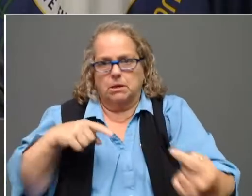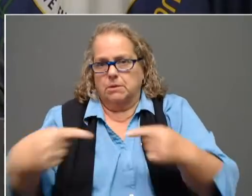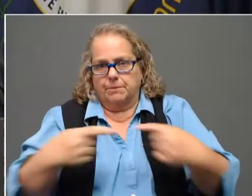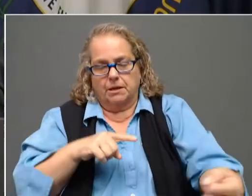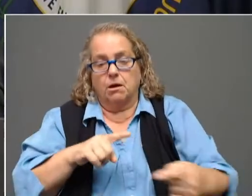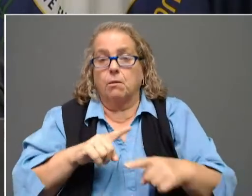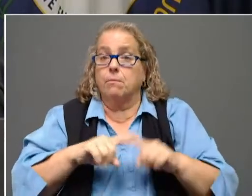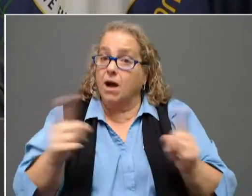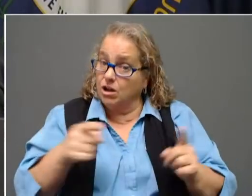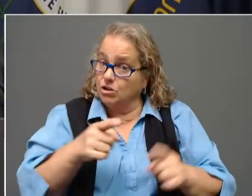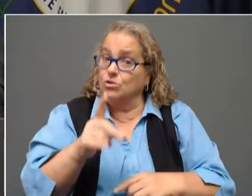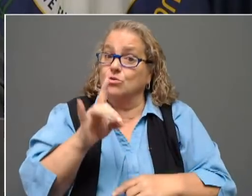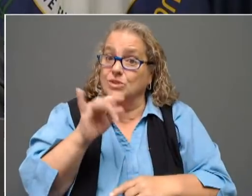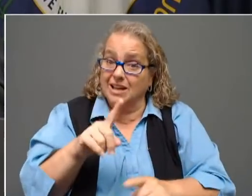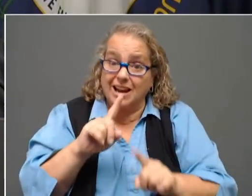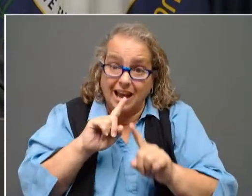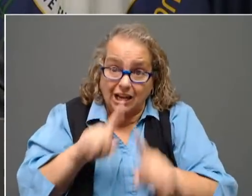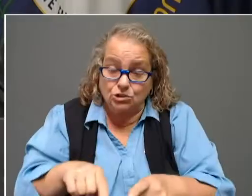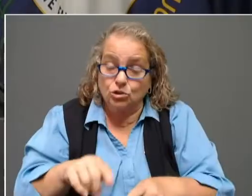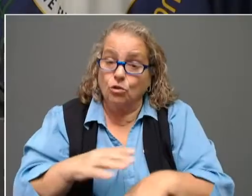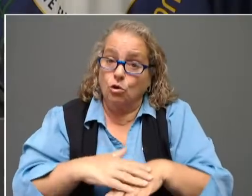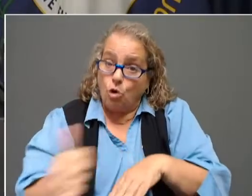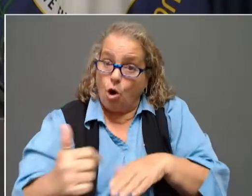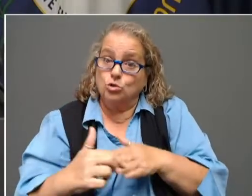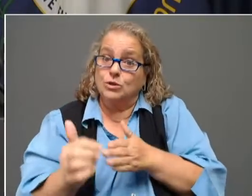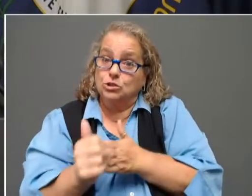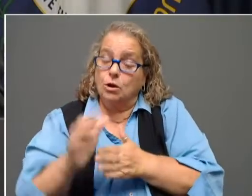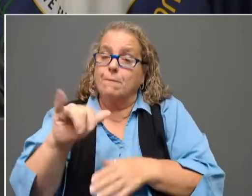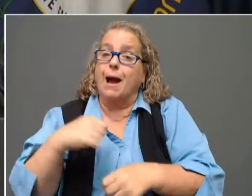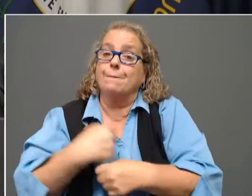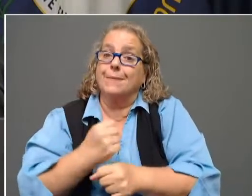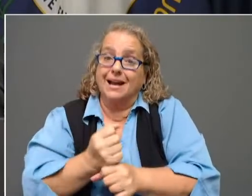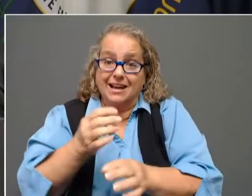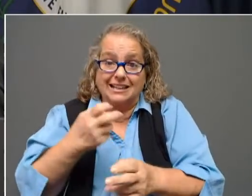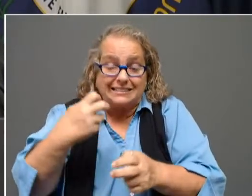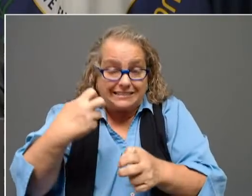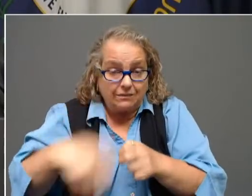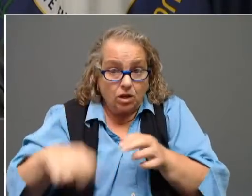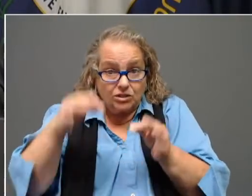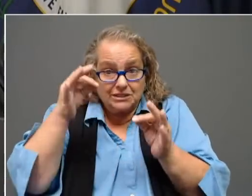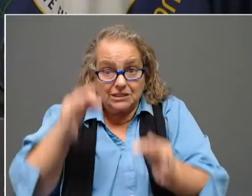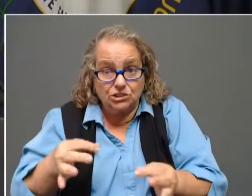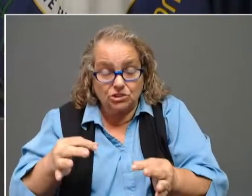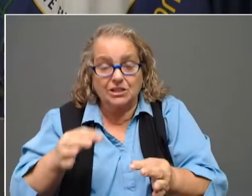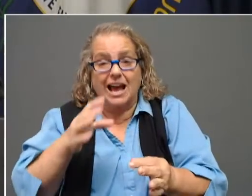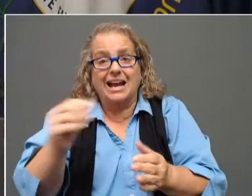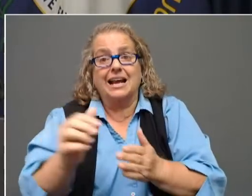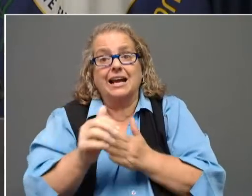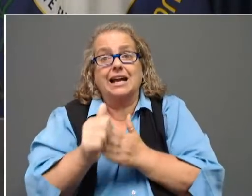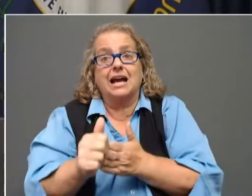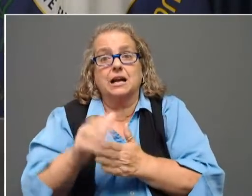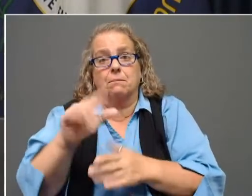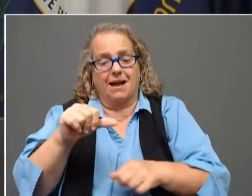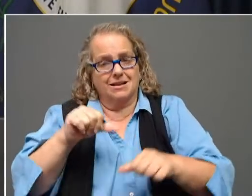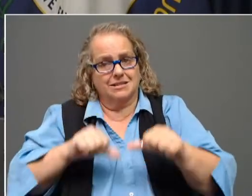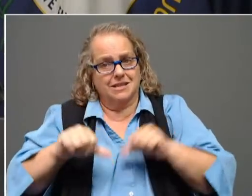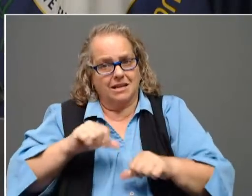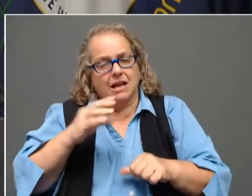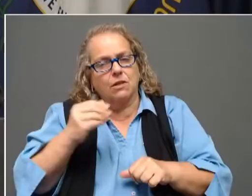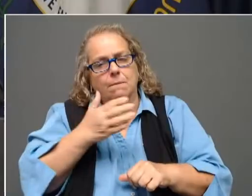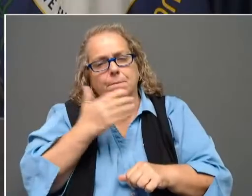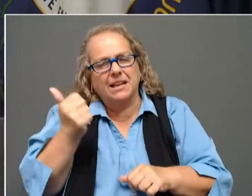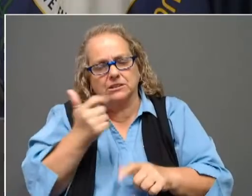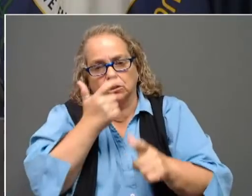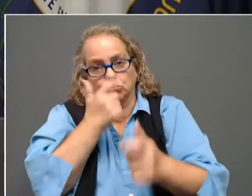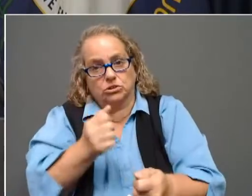to leadership by making the difficult decisions and being guided by science in the best interests of your students and your communities.